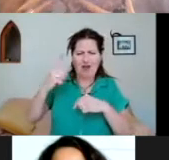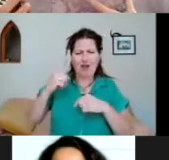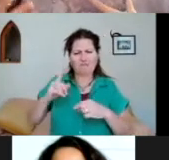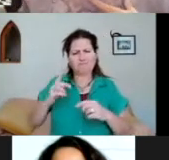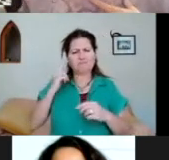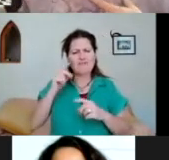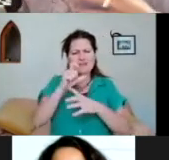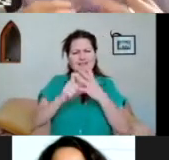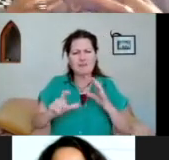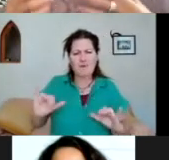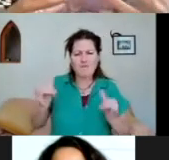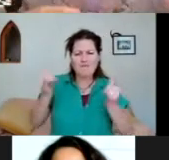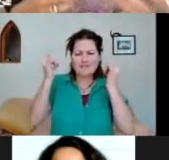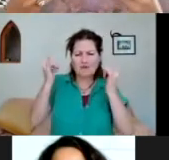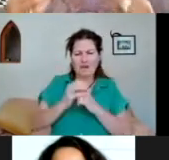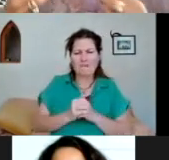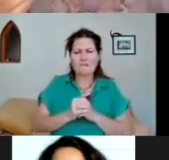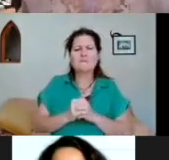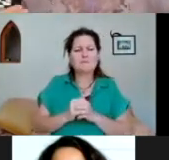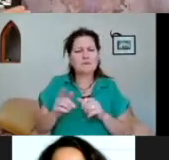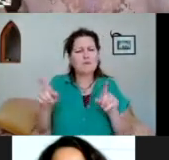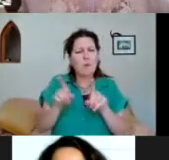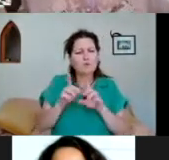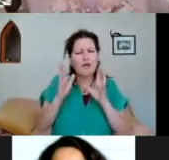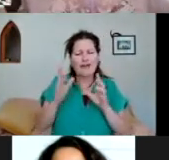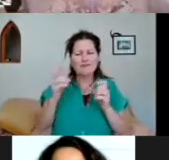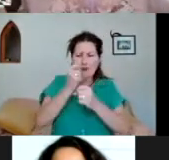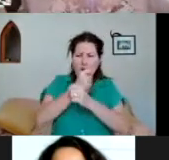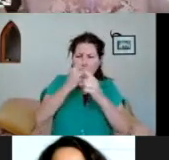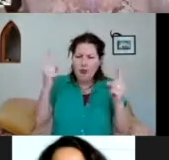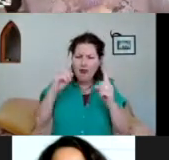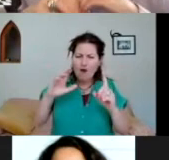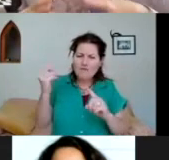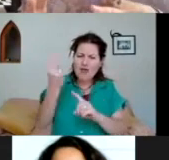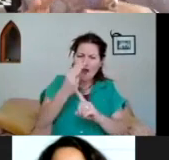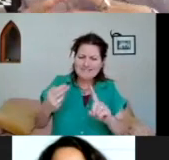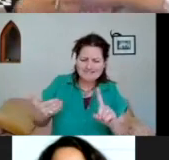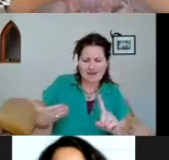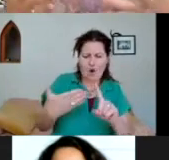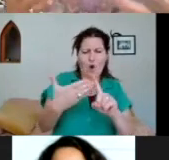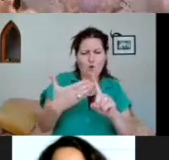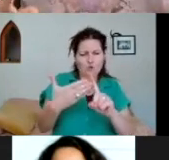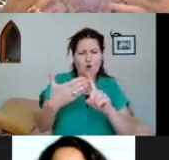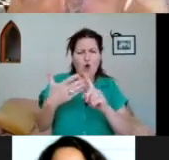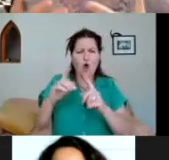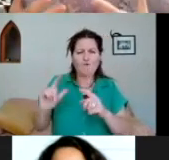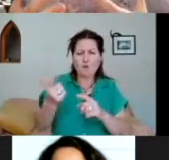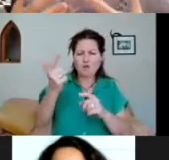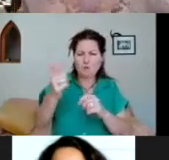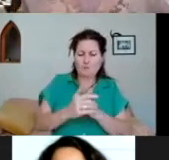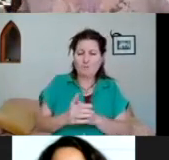of Lewisham London Borough of Culture artistic goals. That means that the applicant doesn't need to be based in